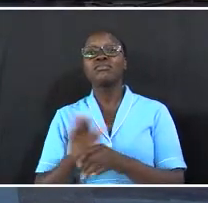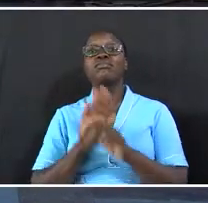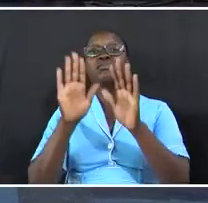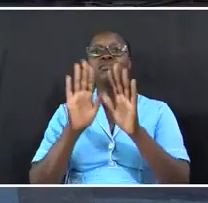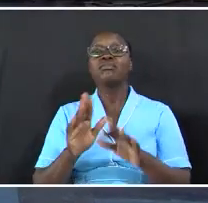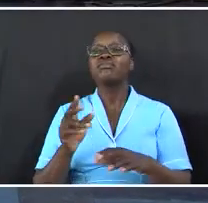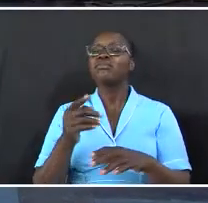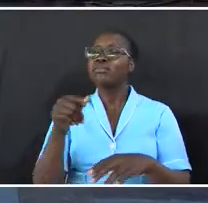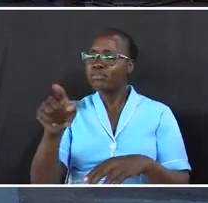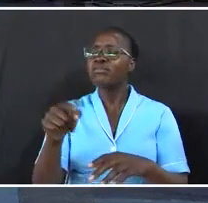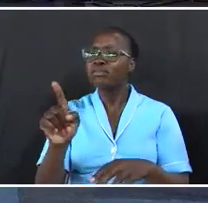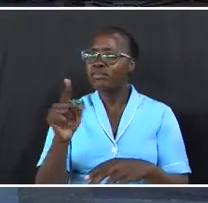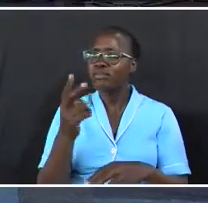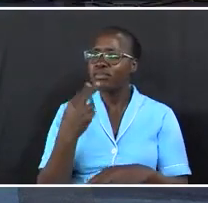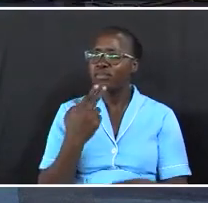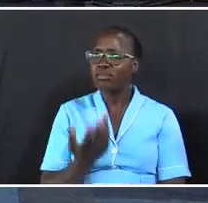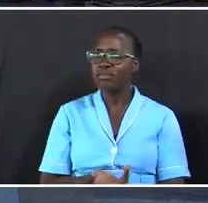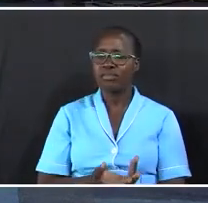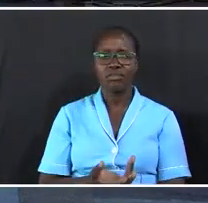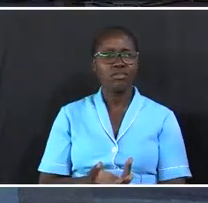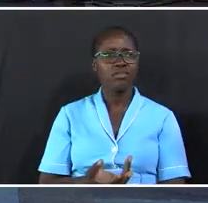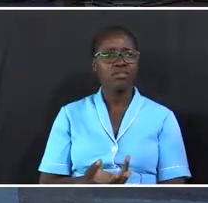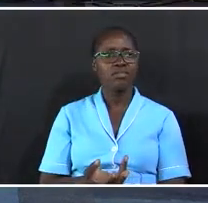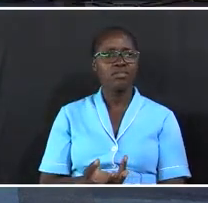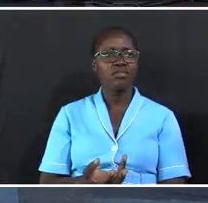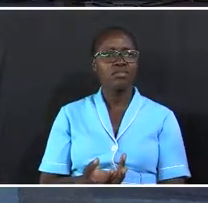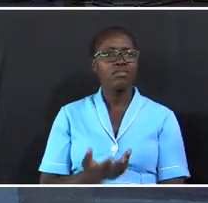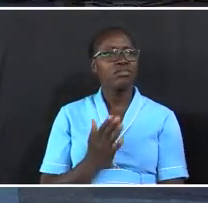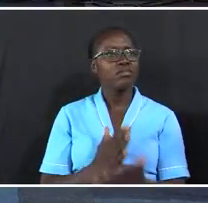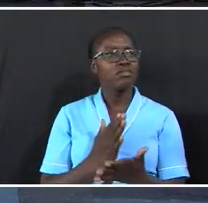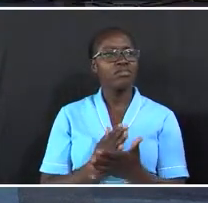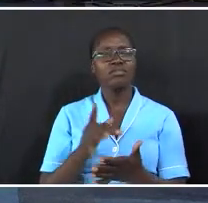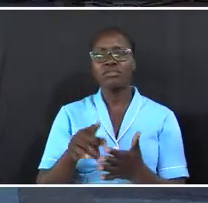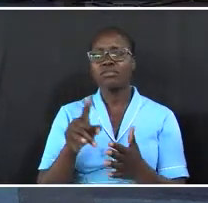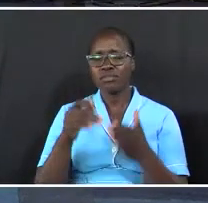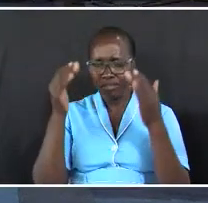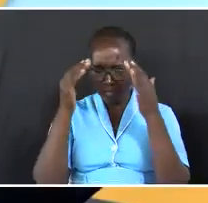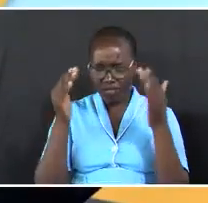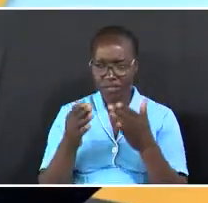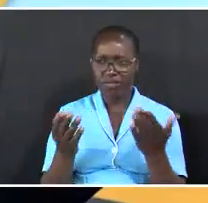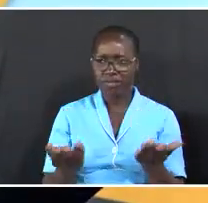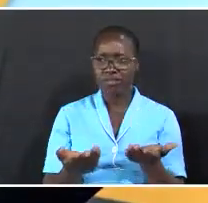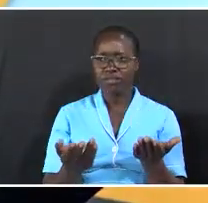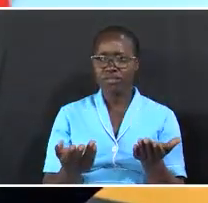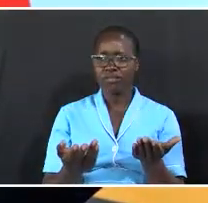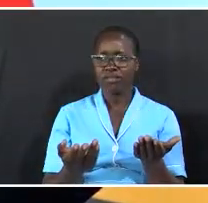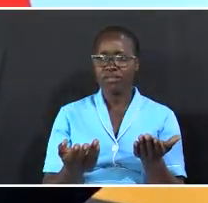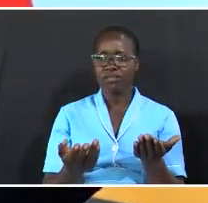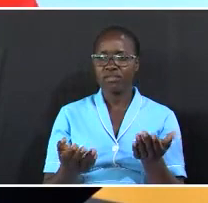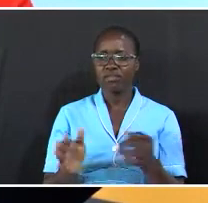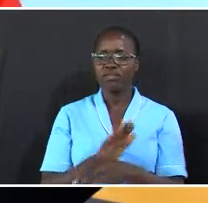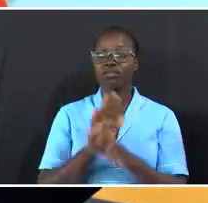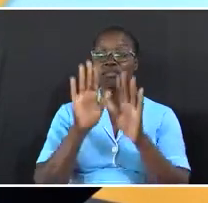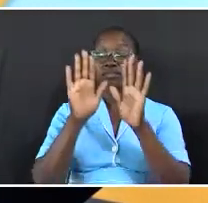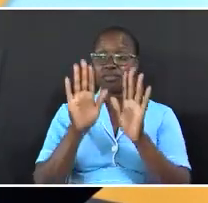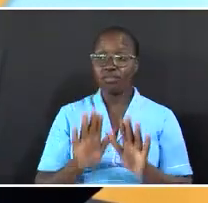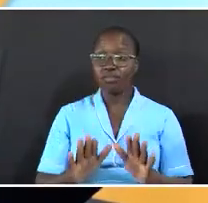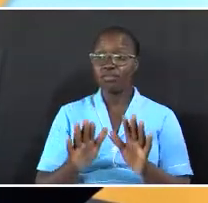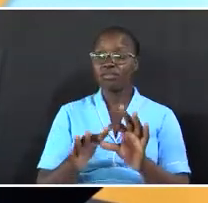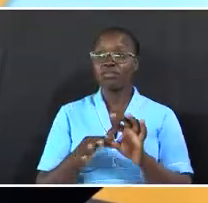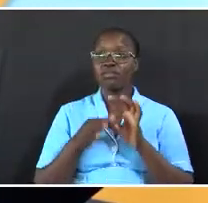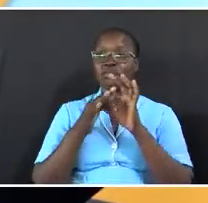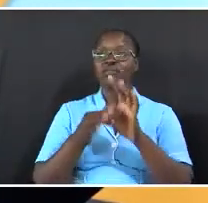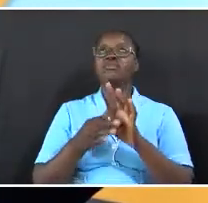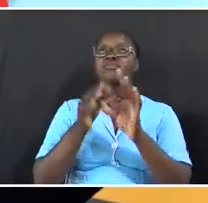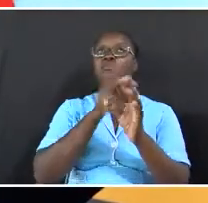thing, who are you yourself? Is that really what you need to focus on? The most important thing is I am the beloved